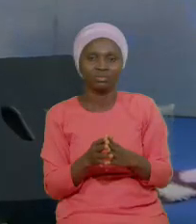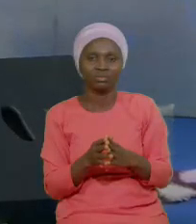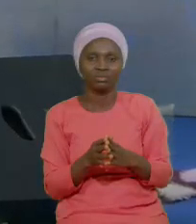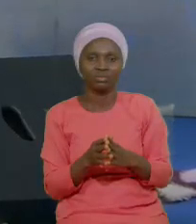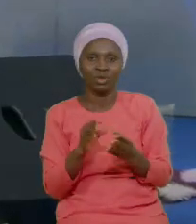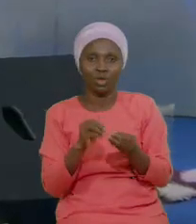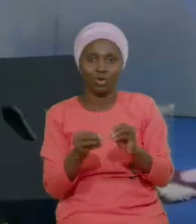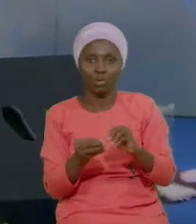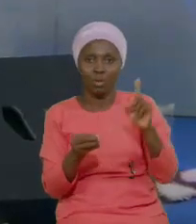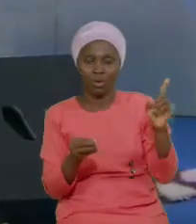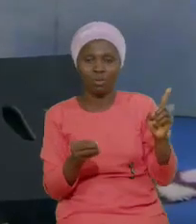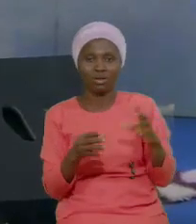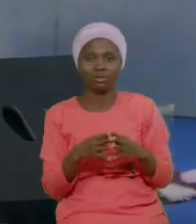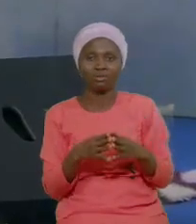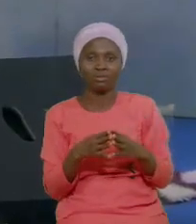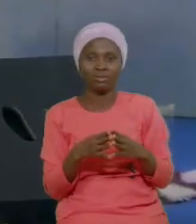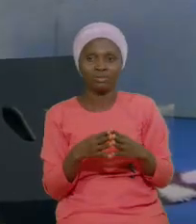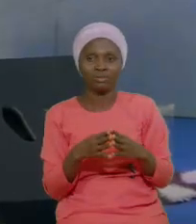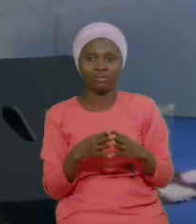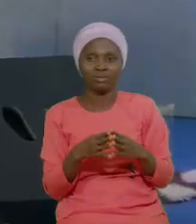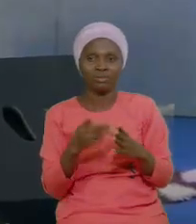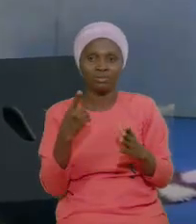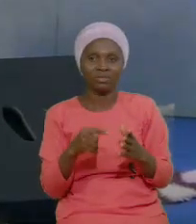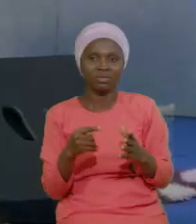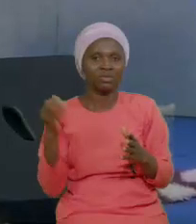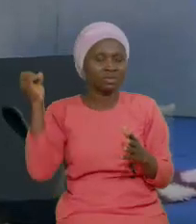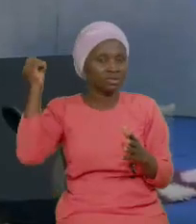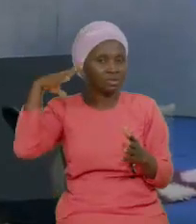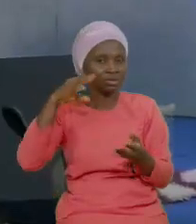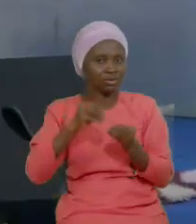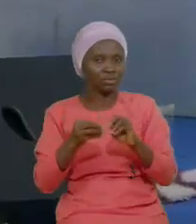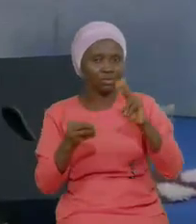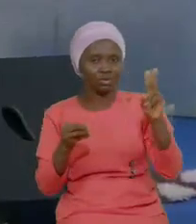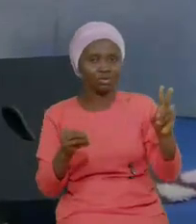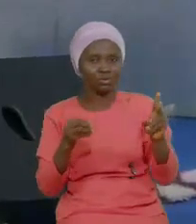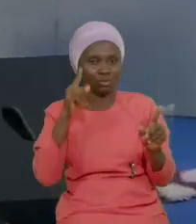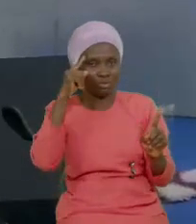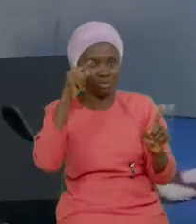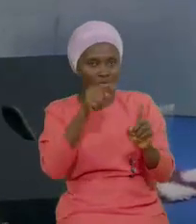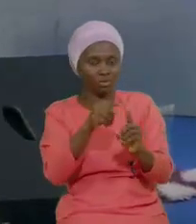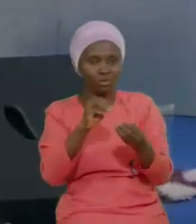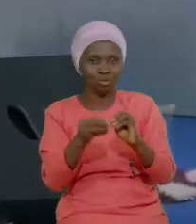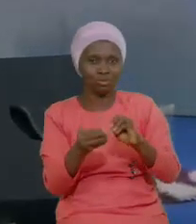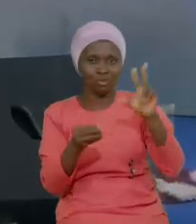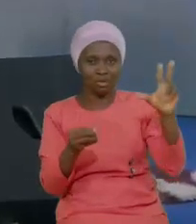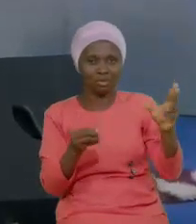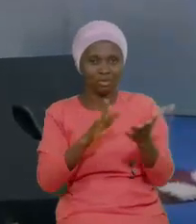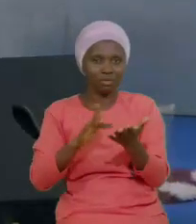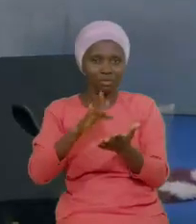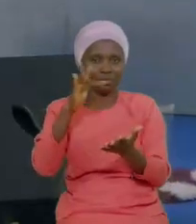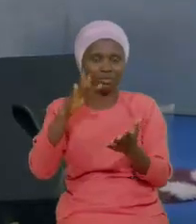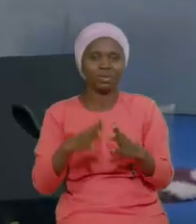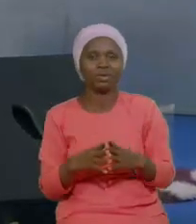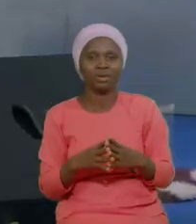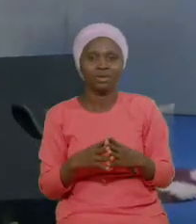Number one, the grace. Number two, the goal. Number three, the glory.